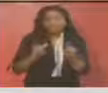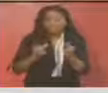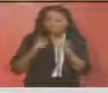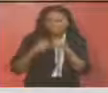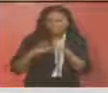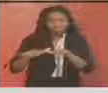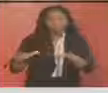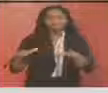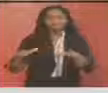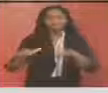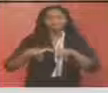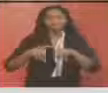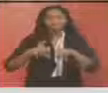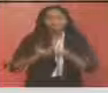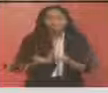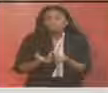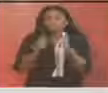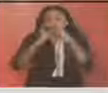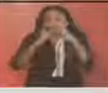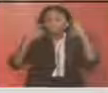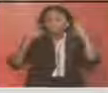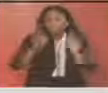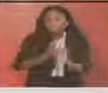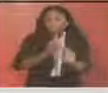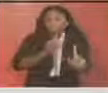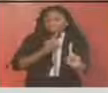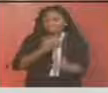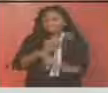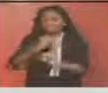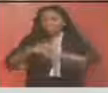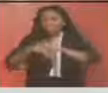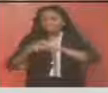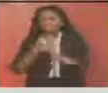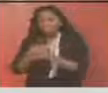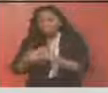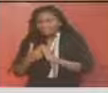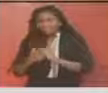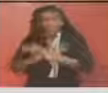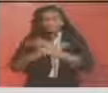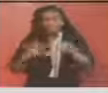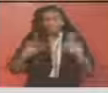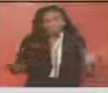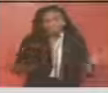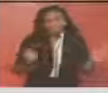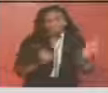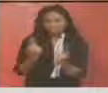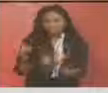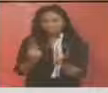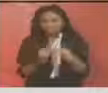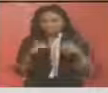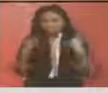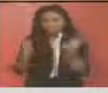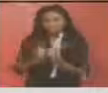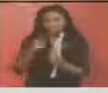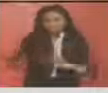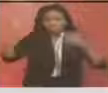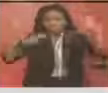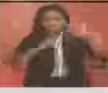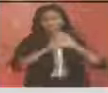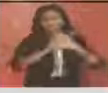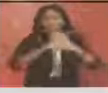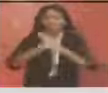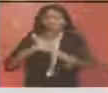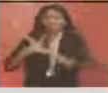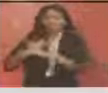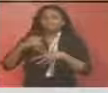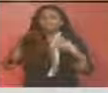is done by wearing your mask, social distancing, avoiding mass gatherings, border controls, etc. All